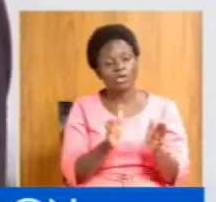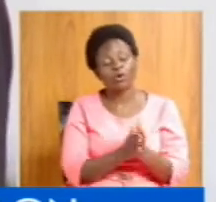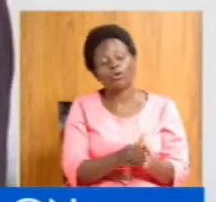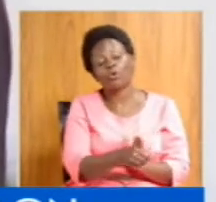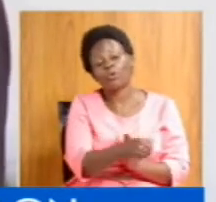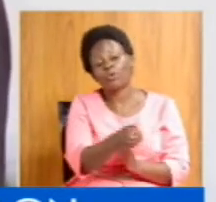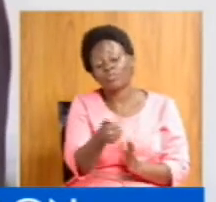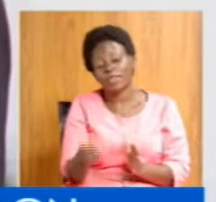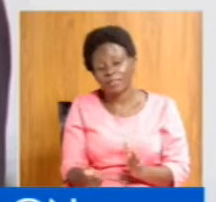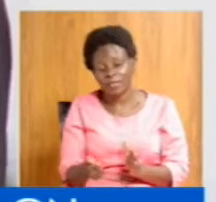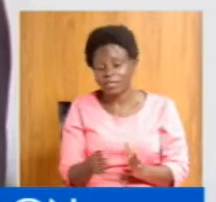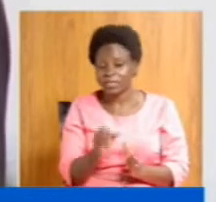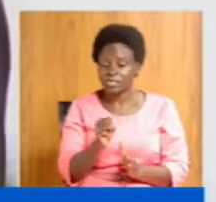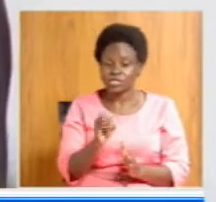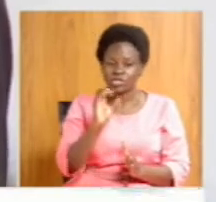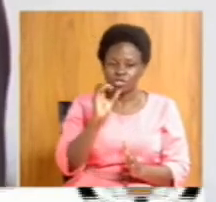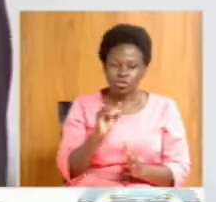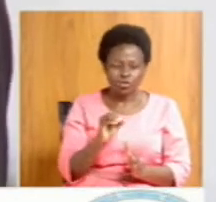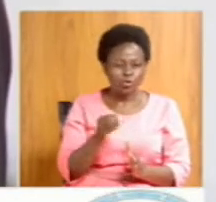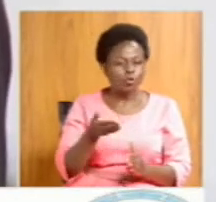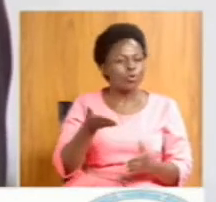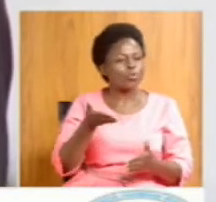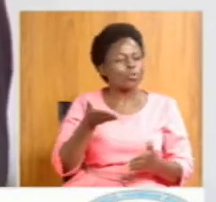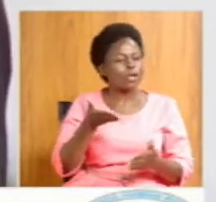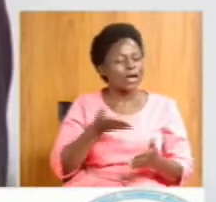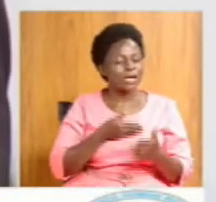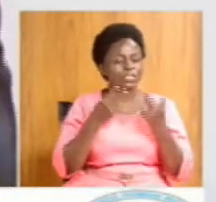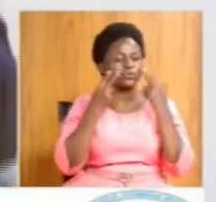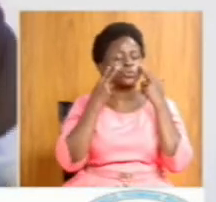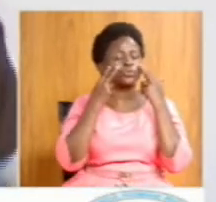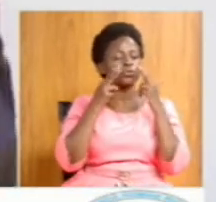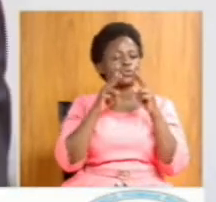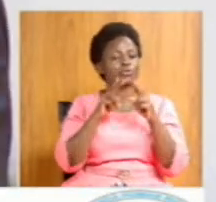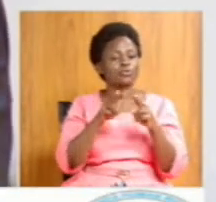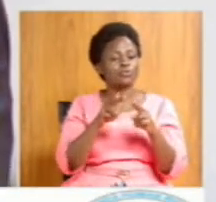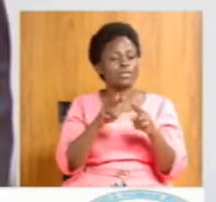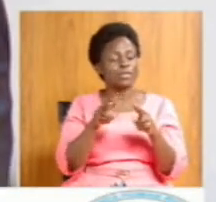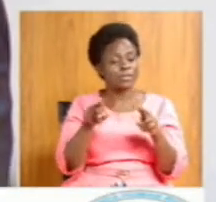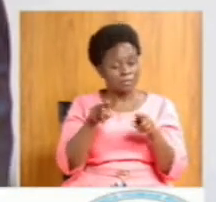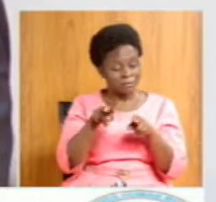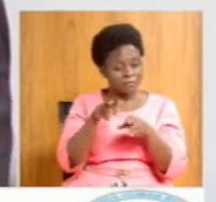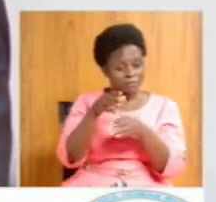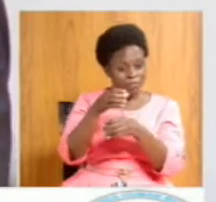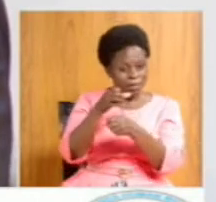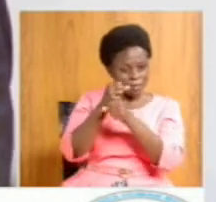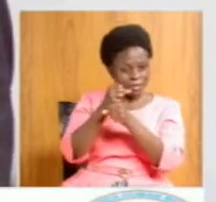so we had to look at what we had as a budget